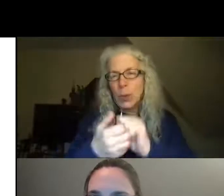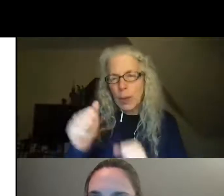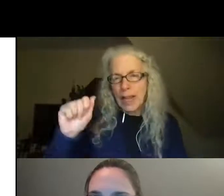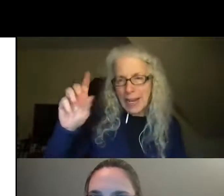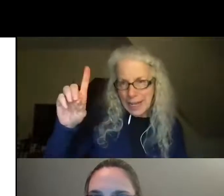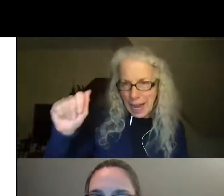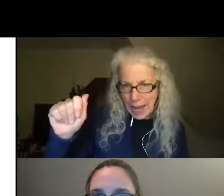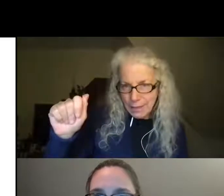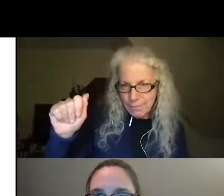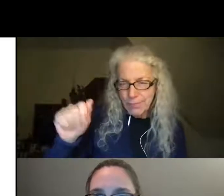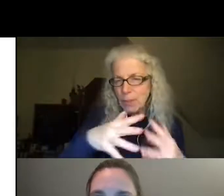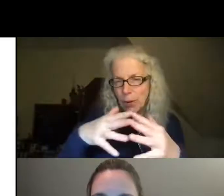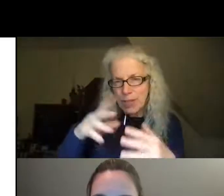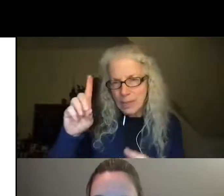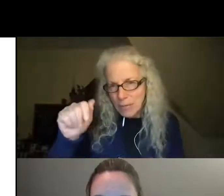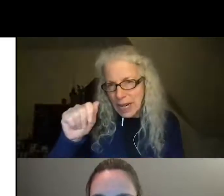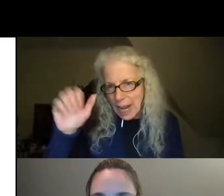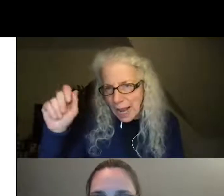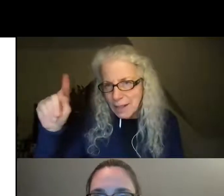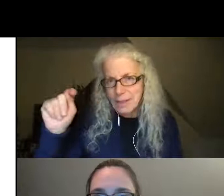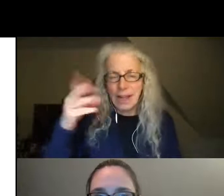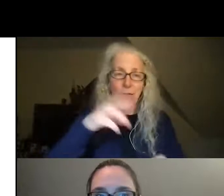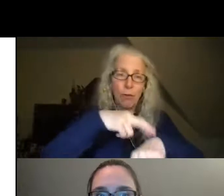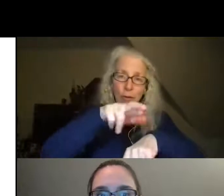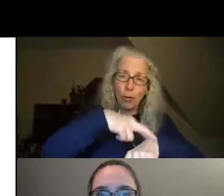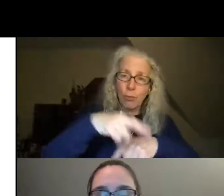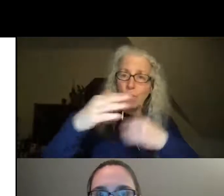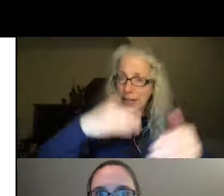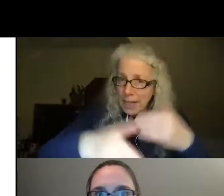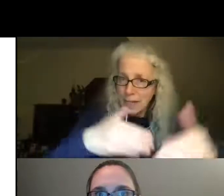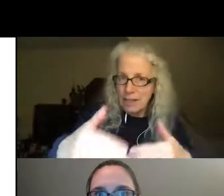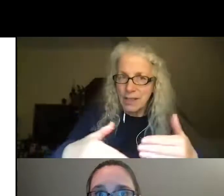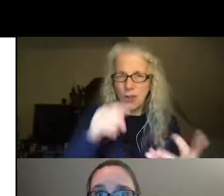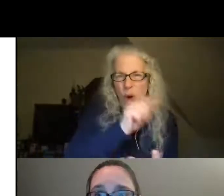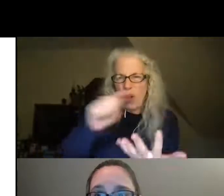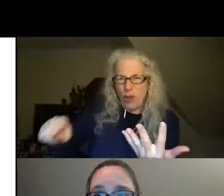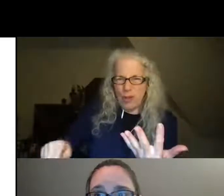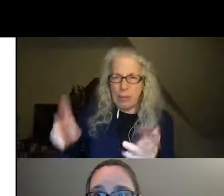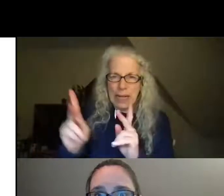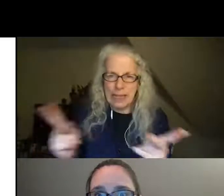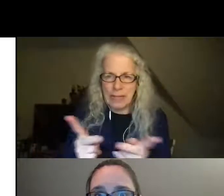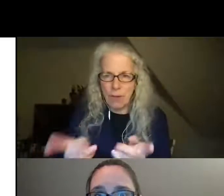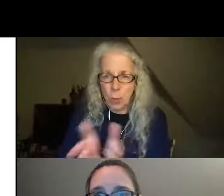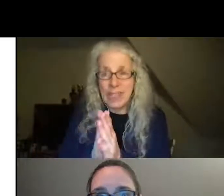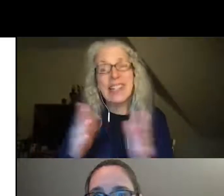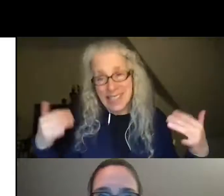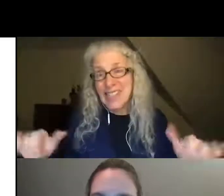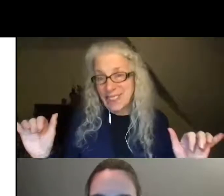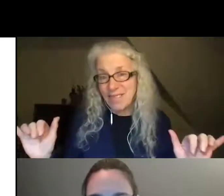referral process to all of those facilities. And that's still on